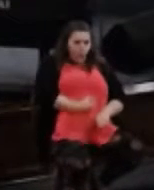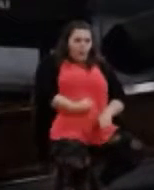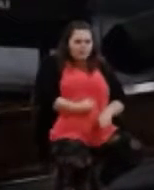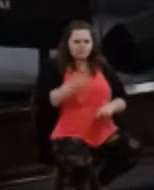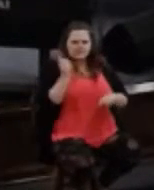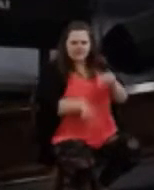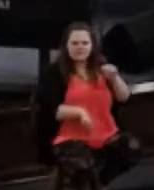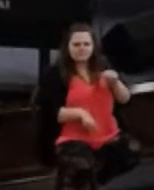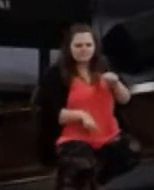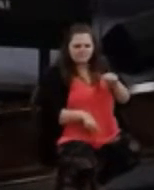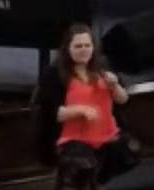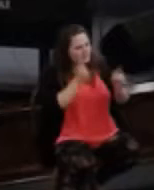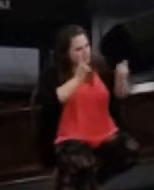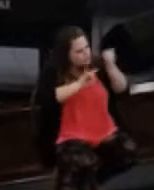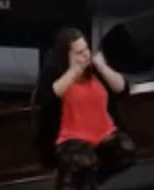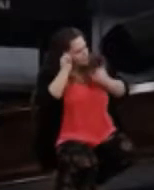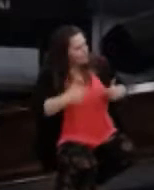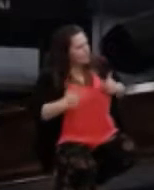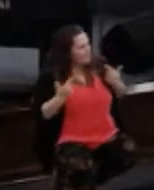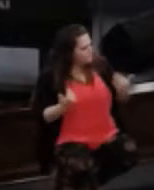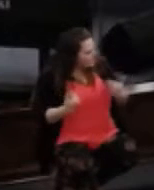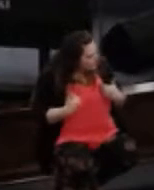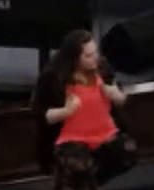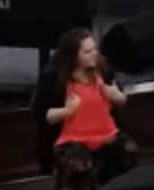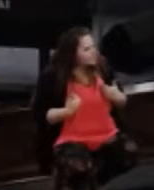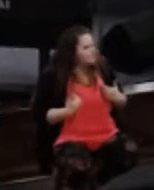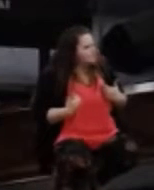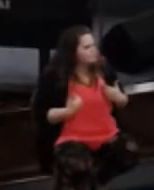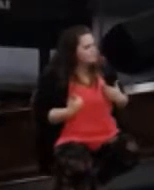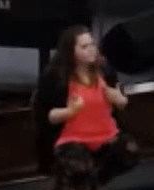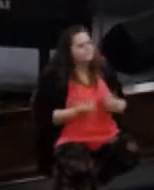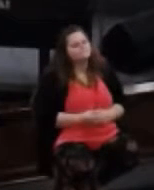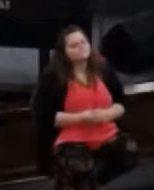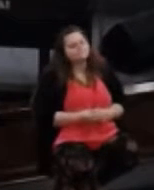Eternal life. So here's the deal.